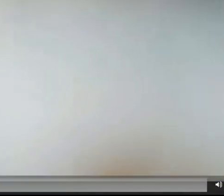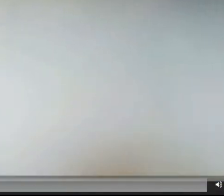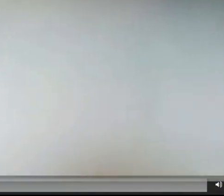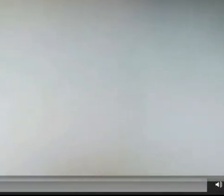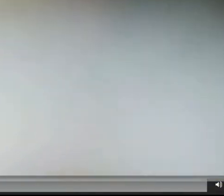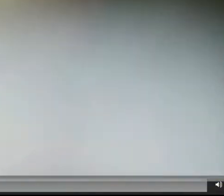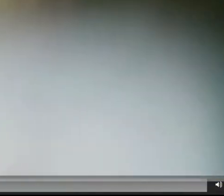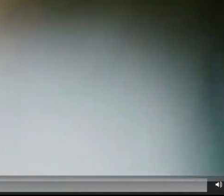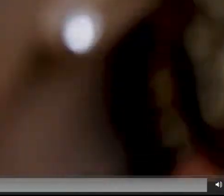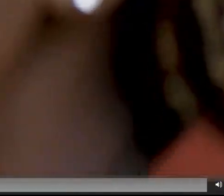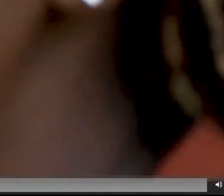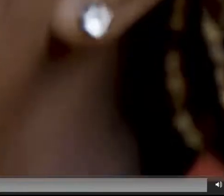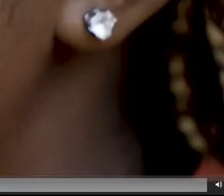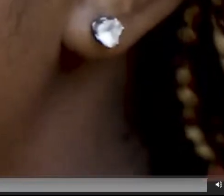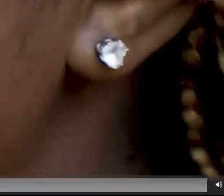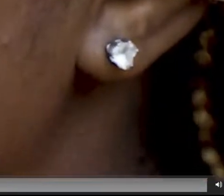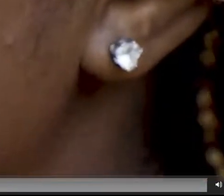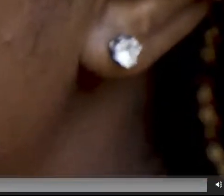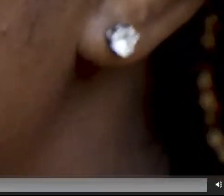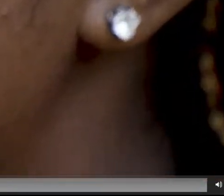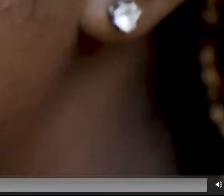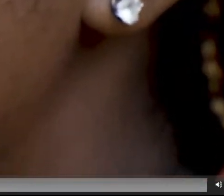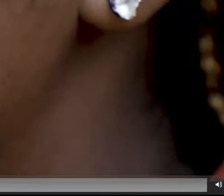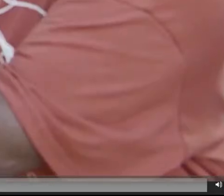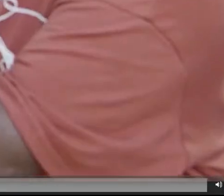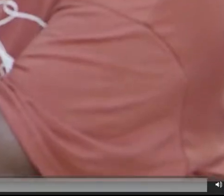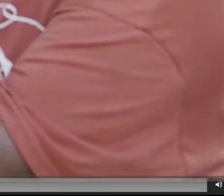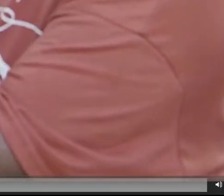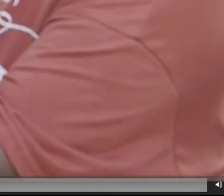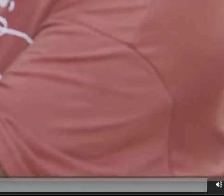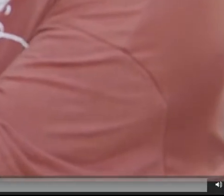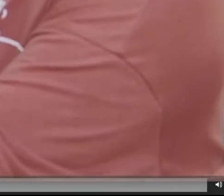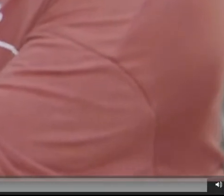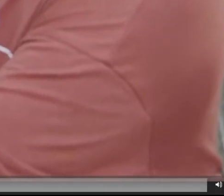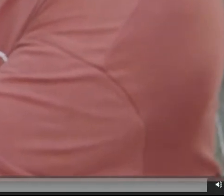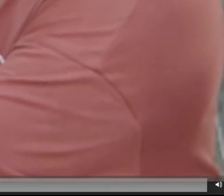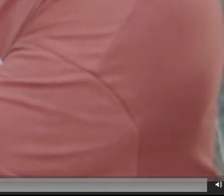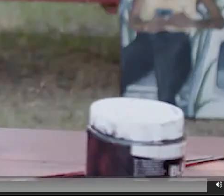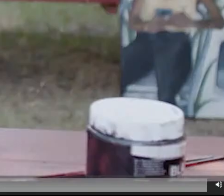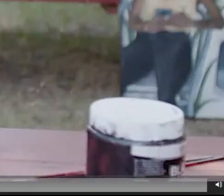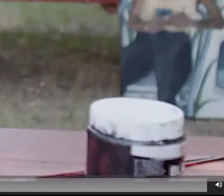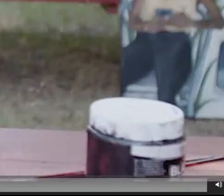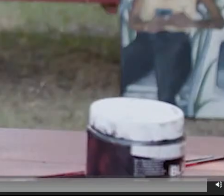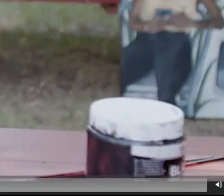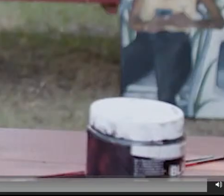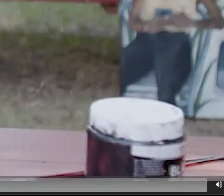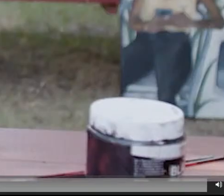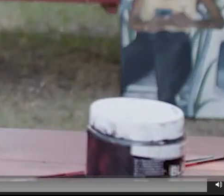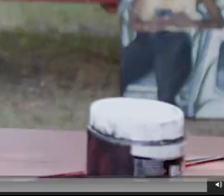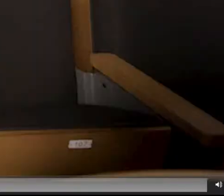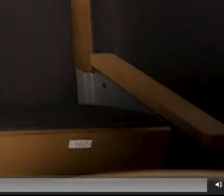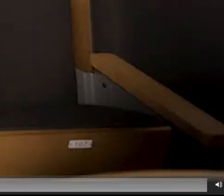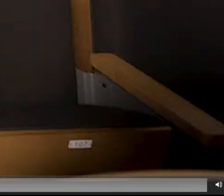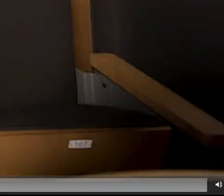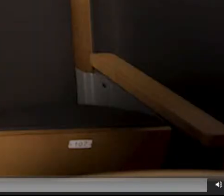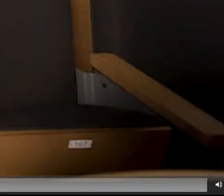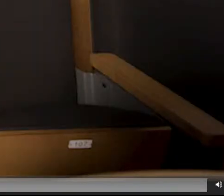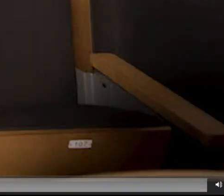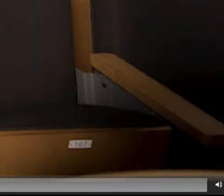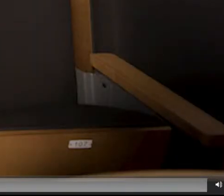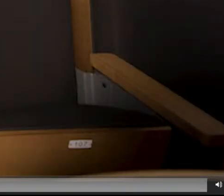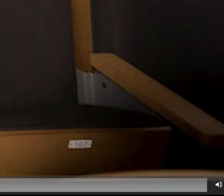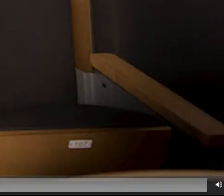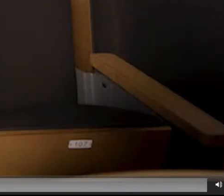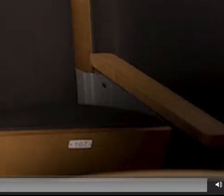me that were in these crucial situations where we needed just assistance to be. It means a lot